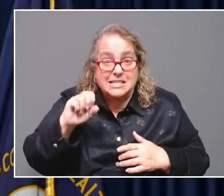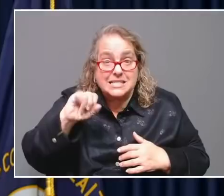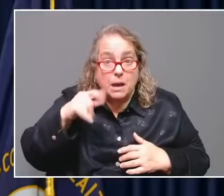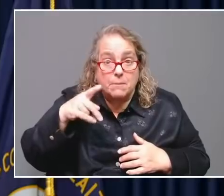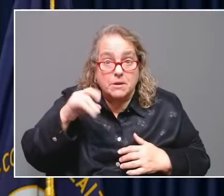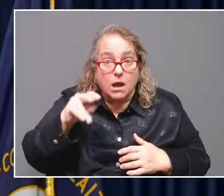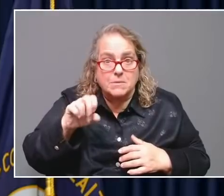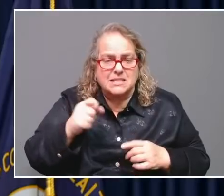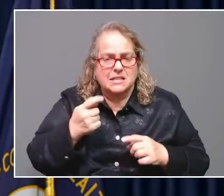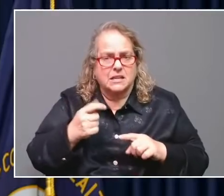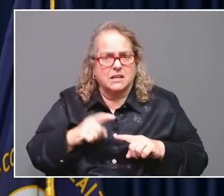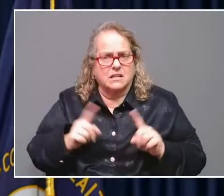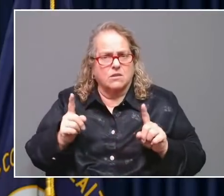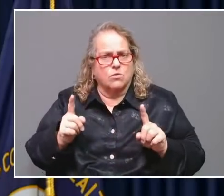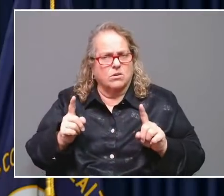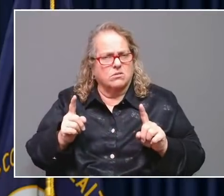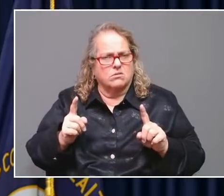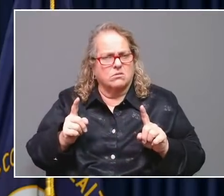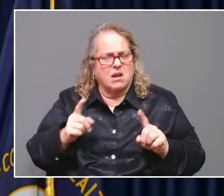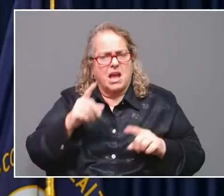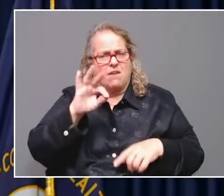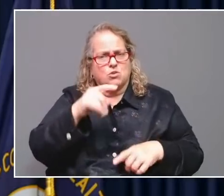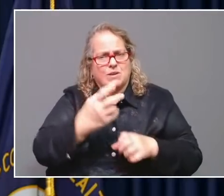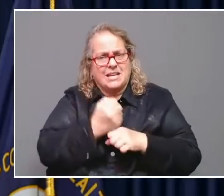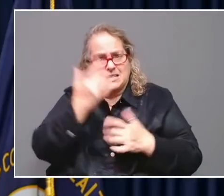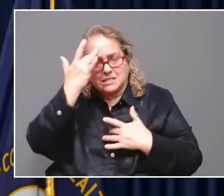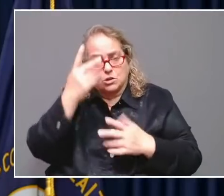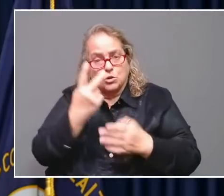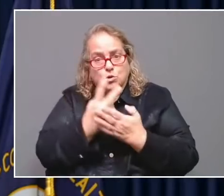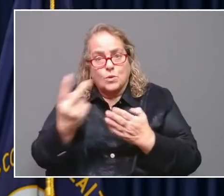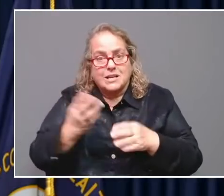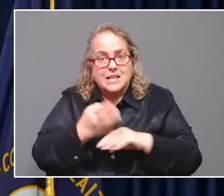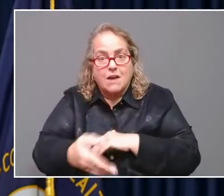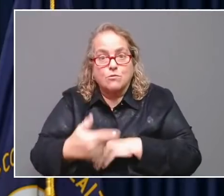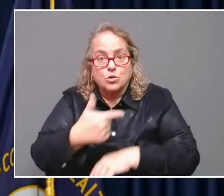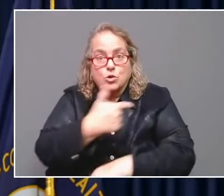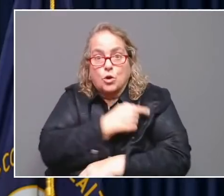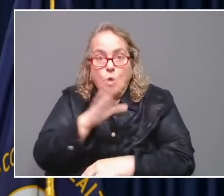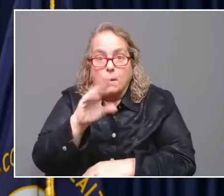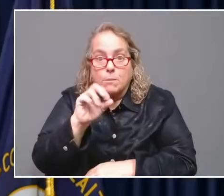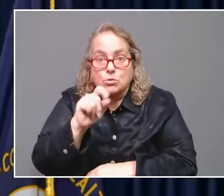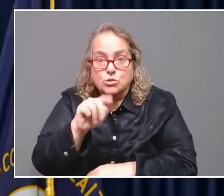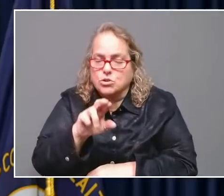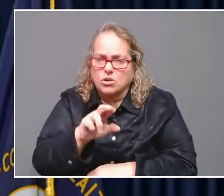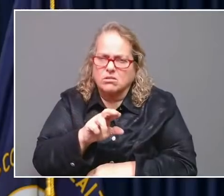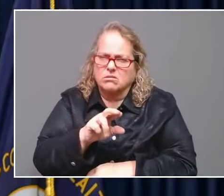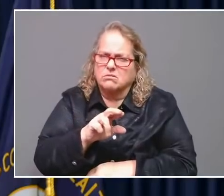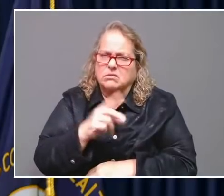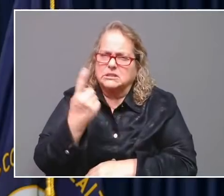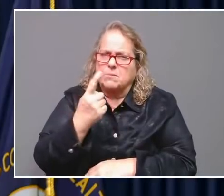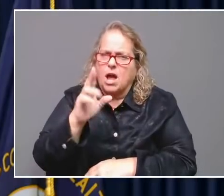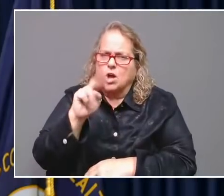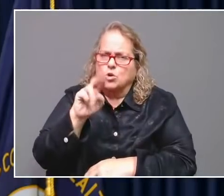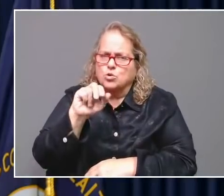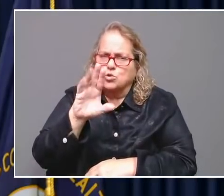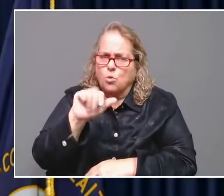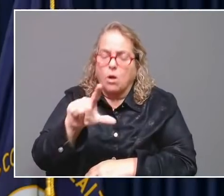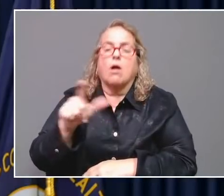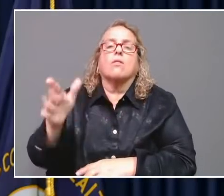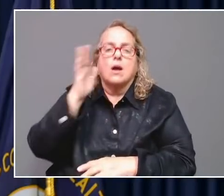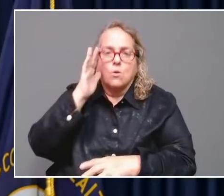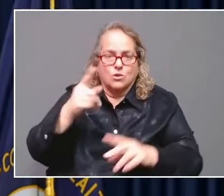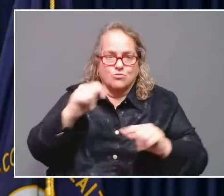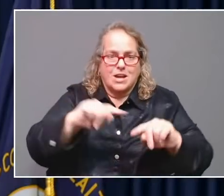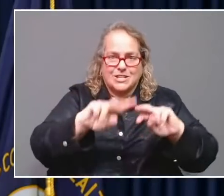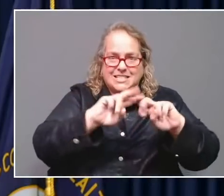your booster, and they say, well, that's really unusual. It could be that you may be showing just different symptoms than what we have seen